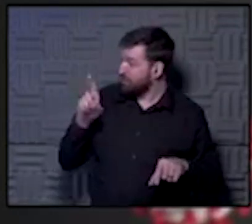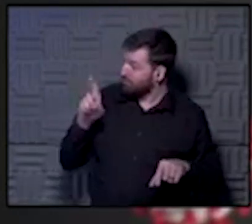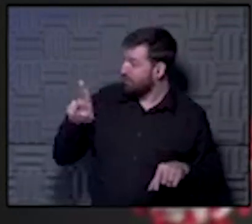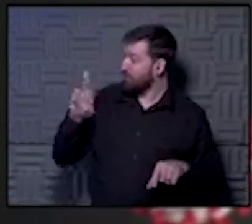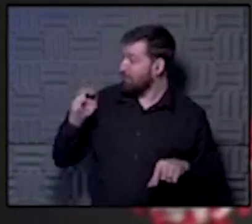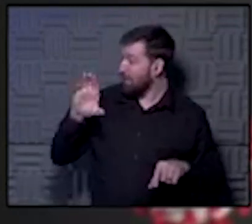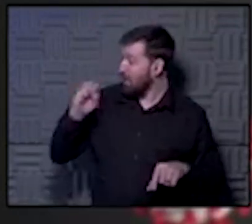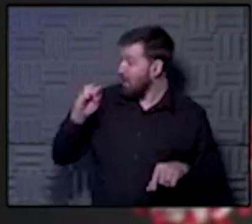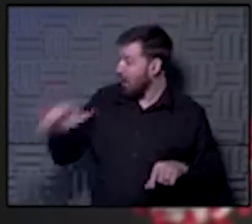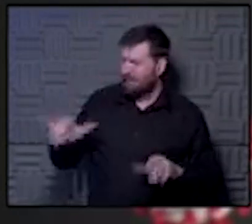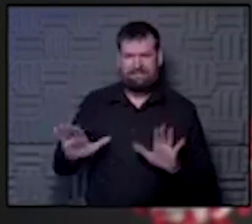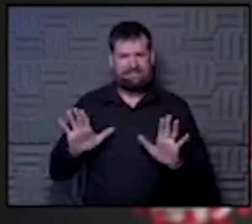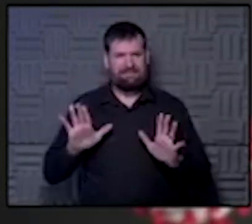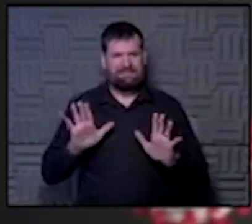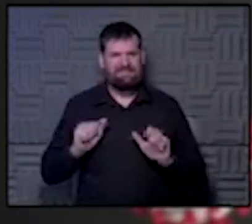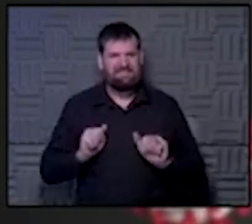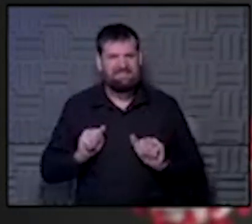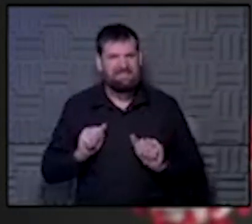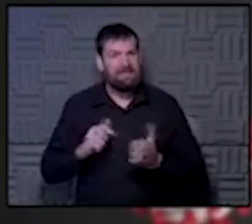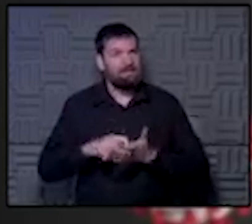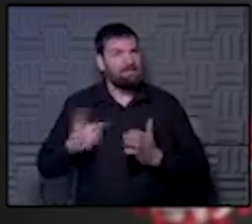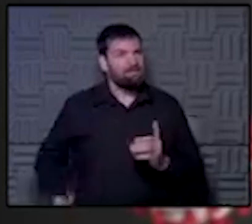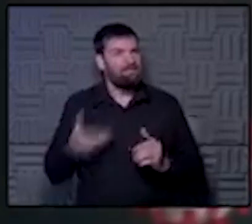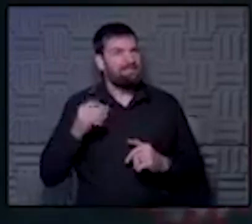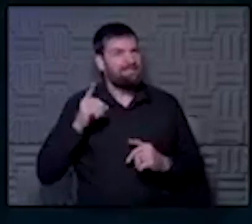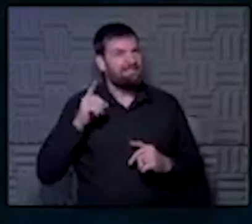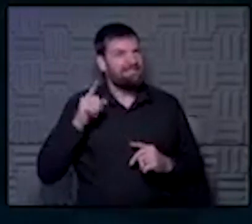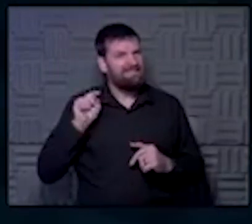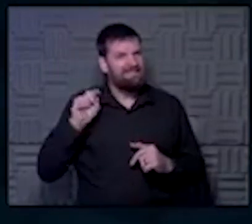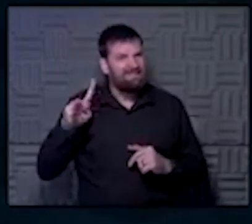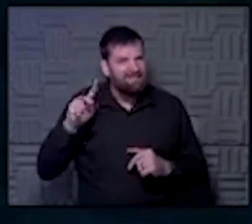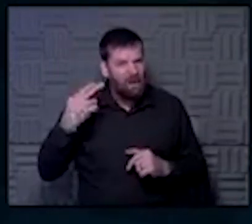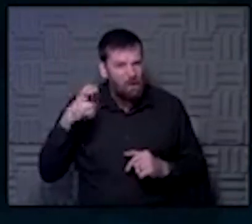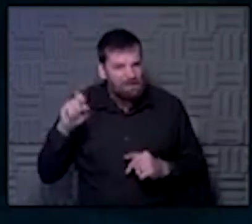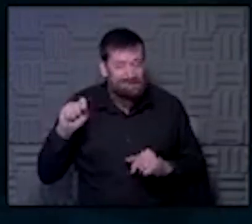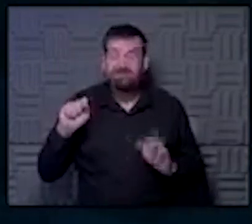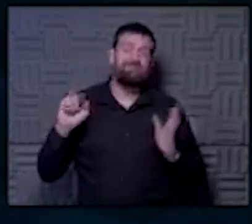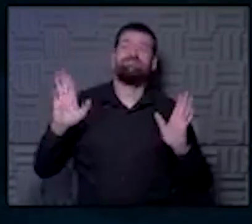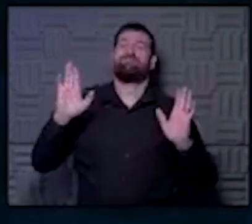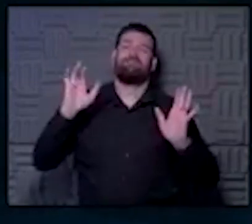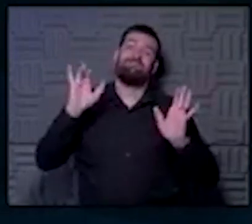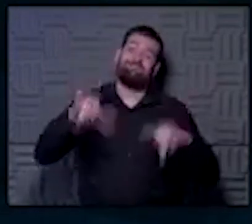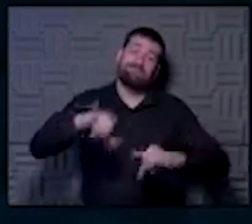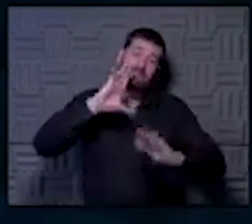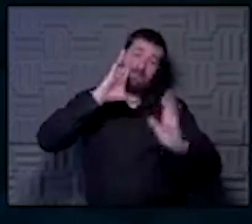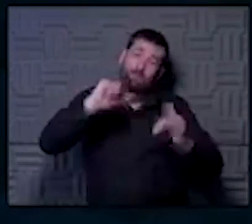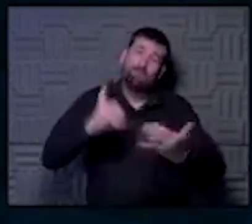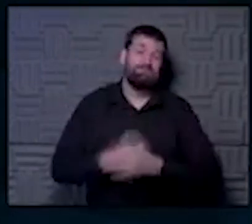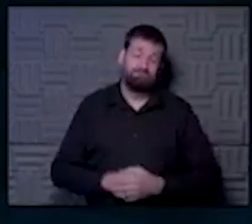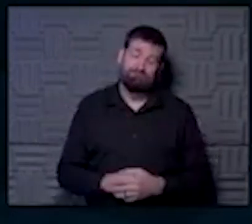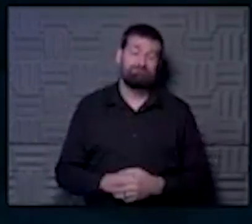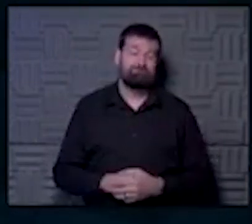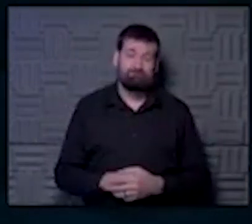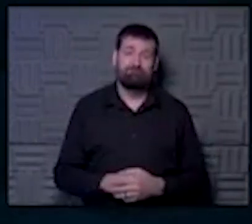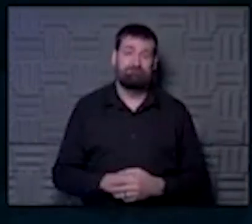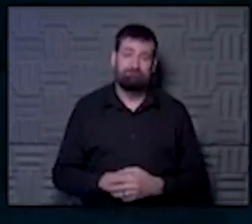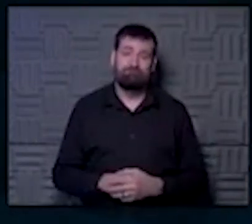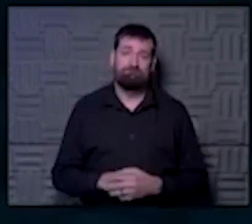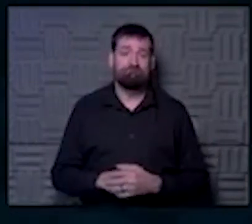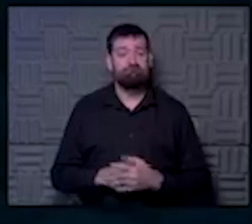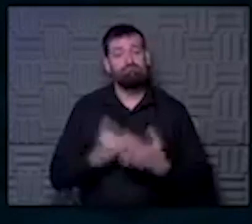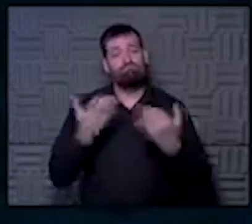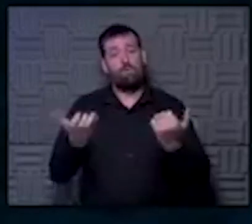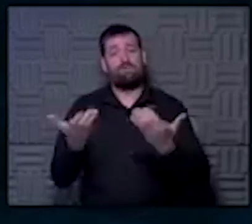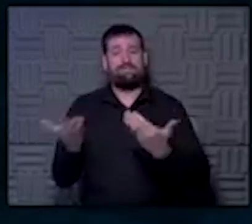I'm a doctor, not a TV host. Come on now. Yeah, I mean, that is the hope. That is the actual hope. We would like